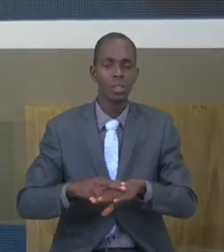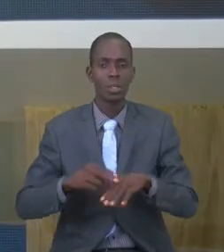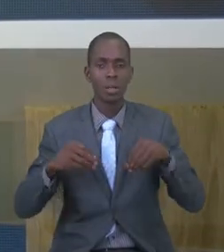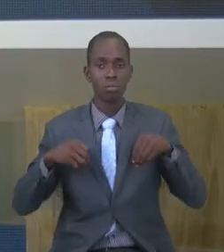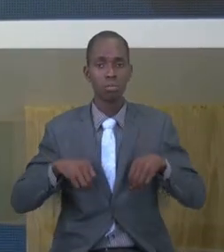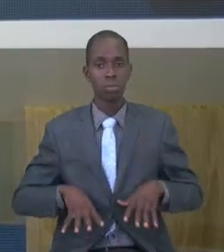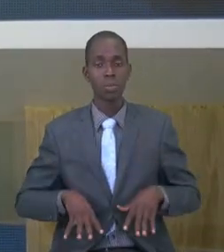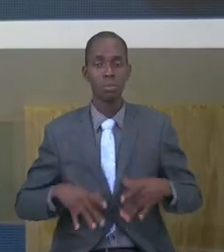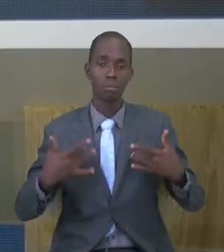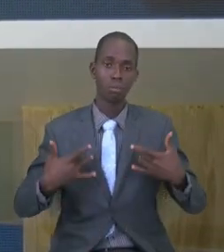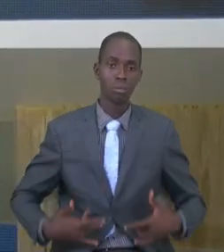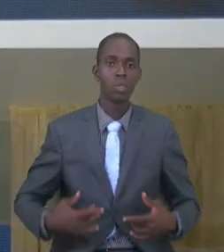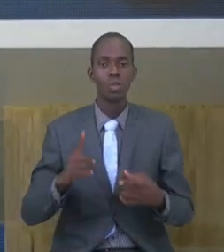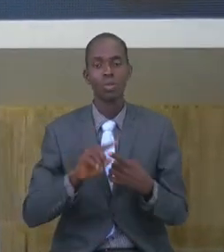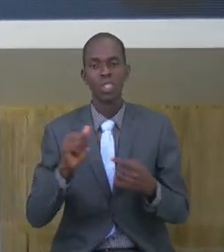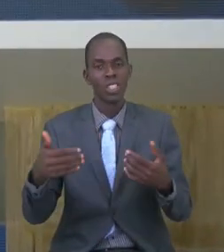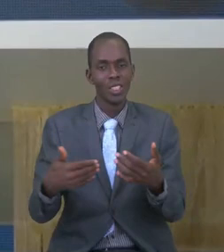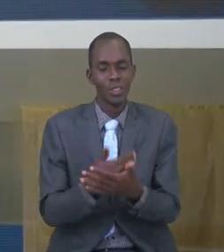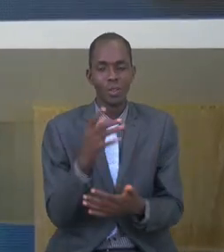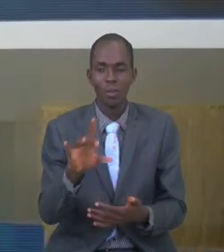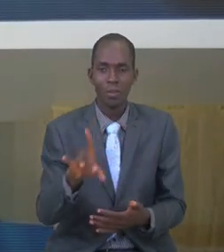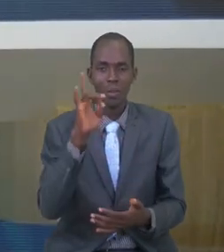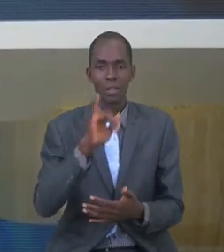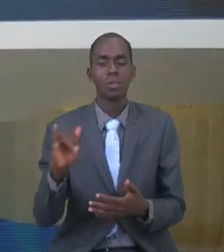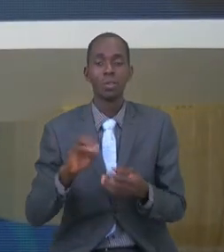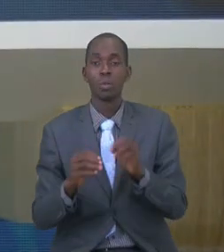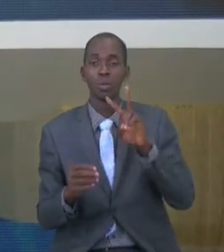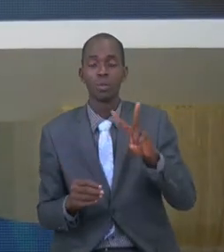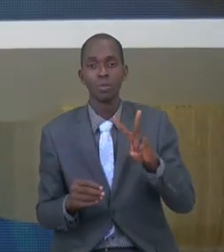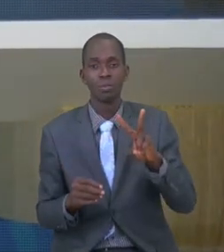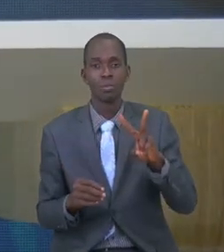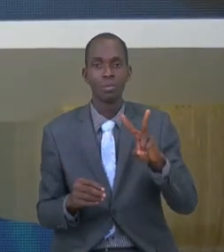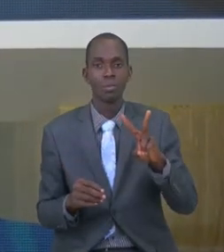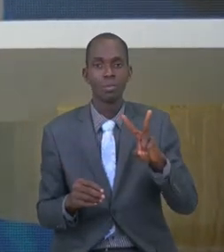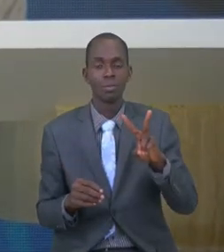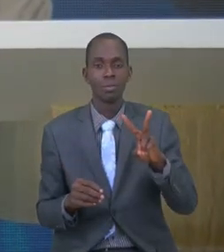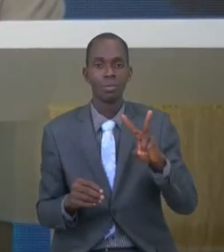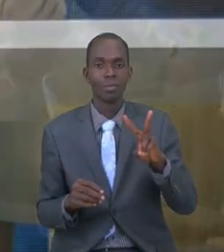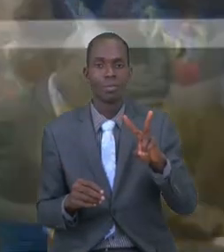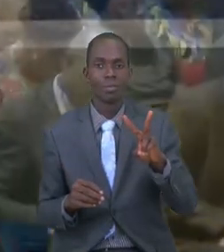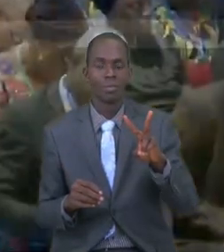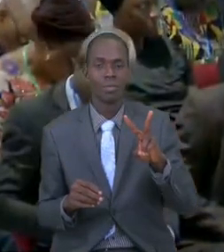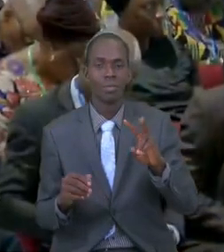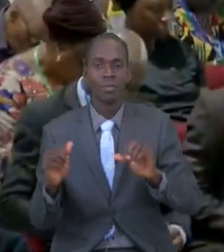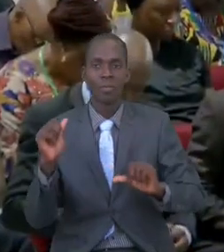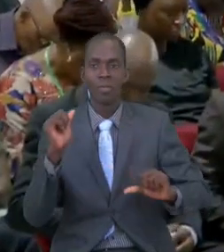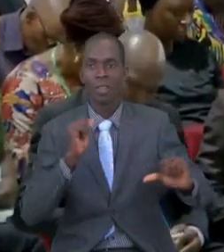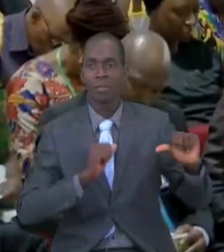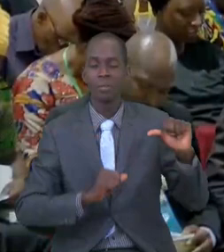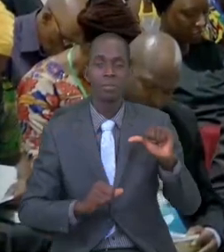new discovery. Number two, dramatic demonstration of noble